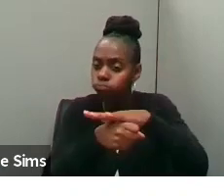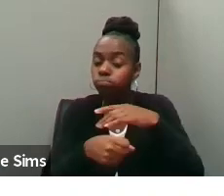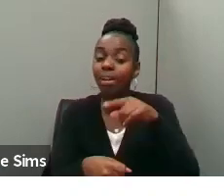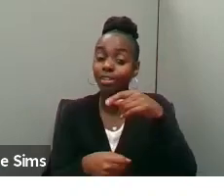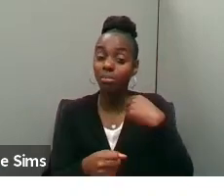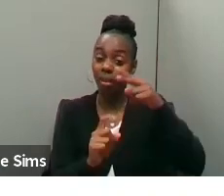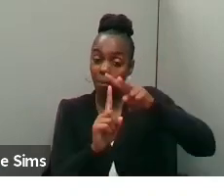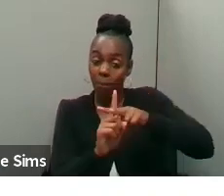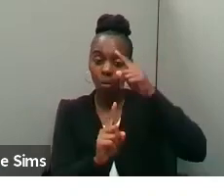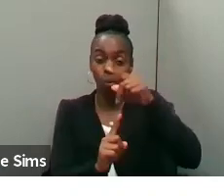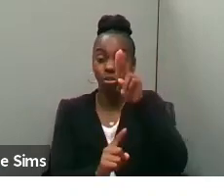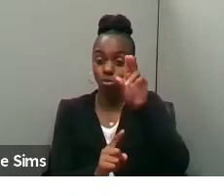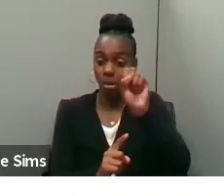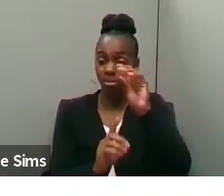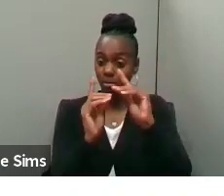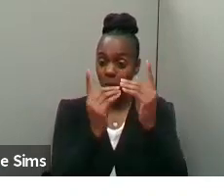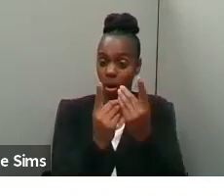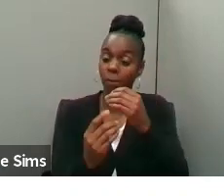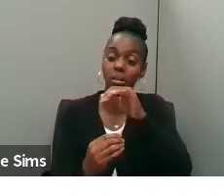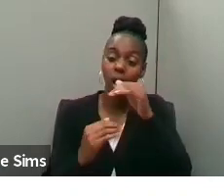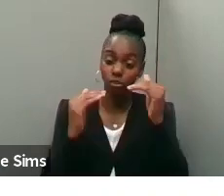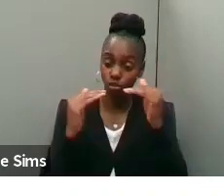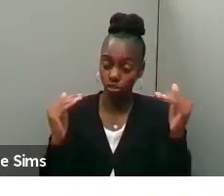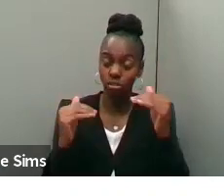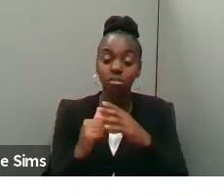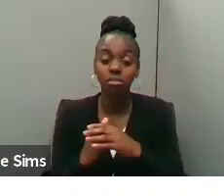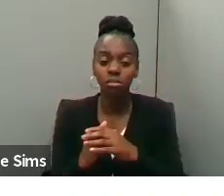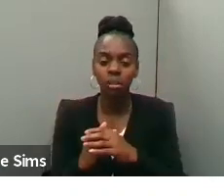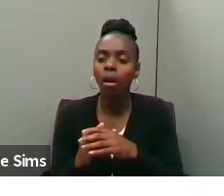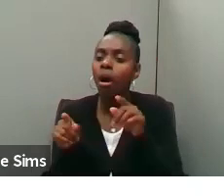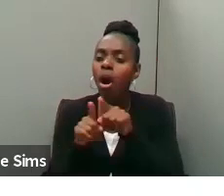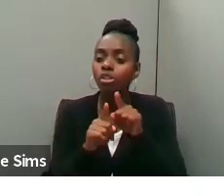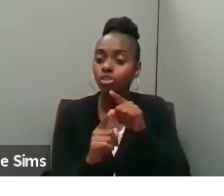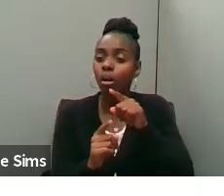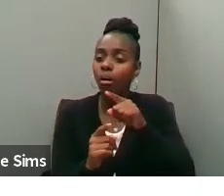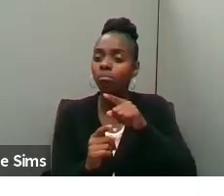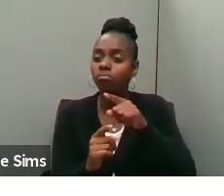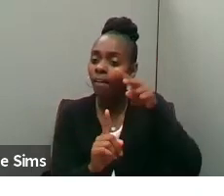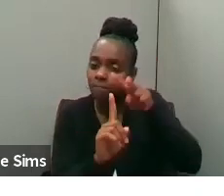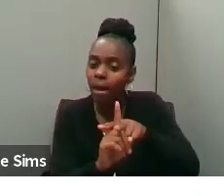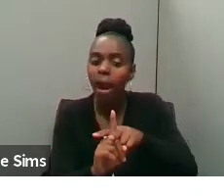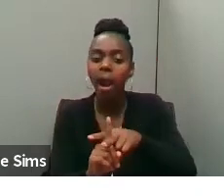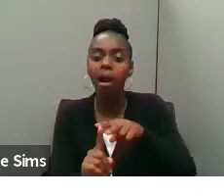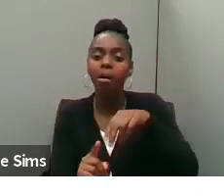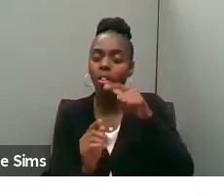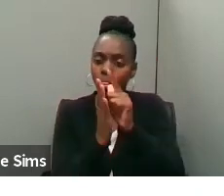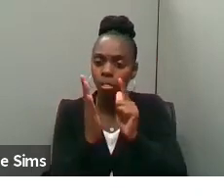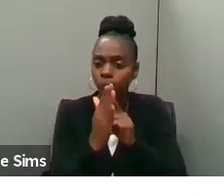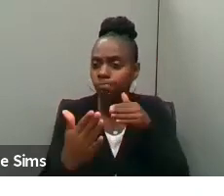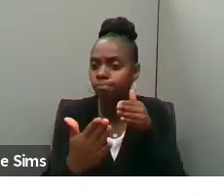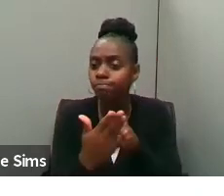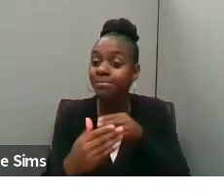Justice. And finally, you can file a lawsuit, in state or federal